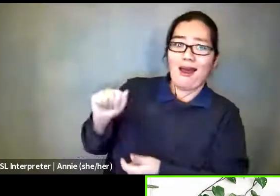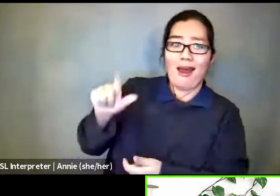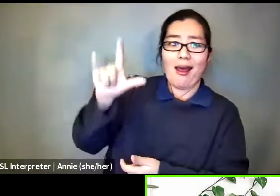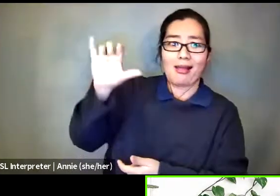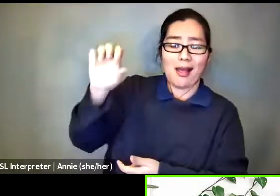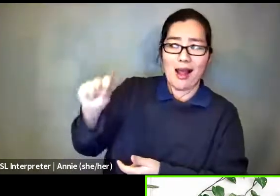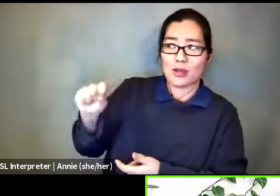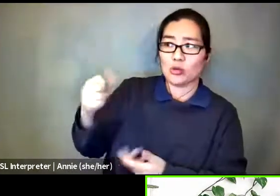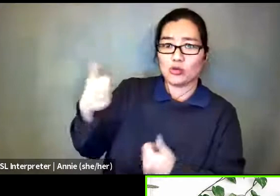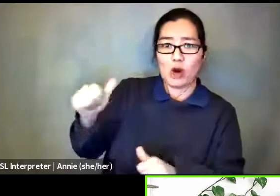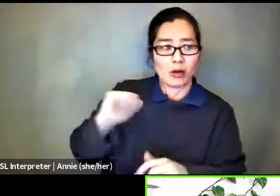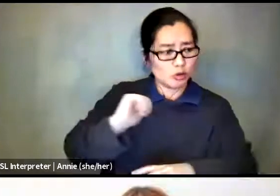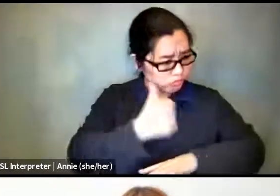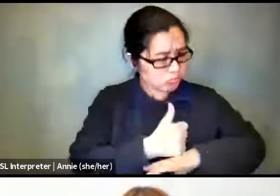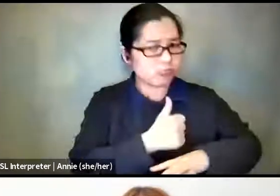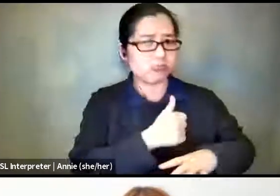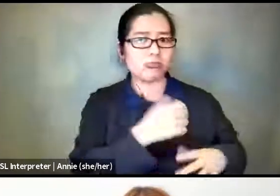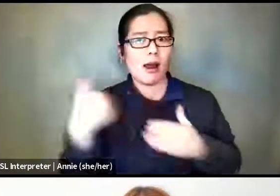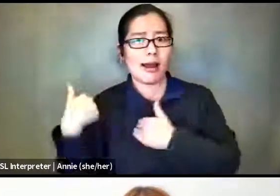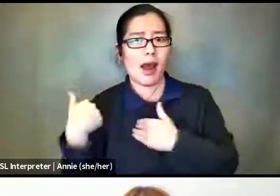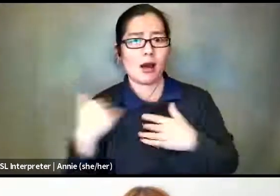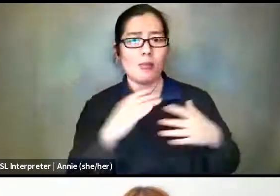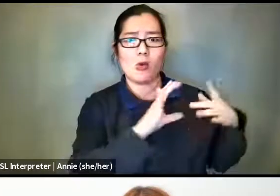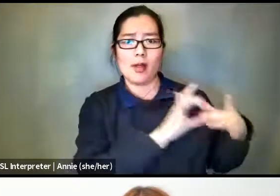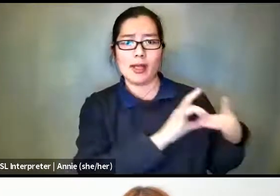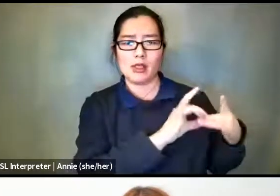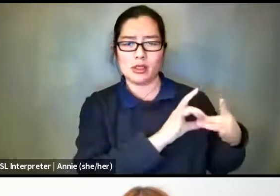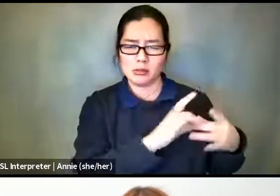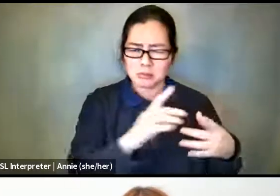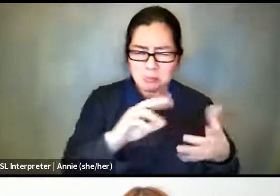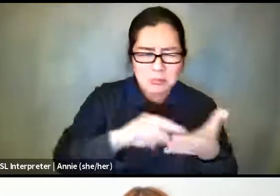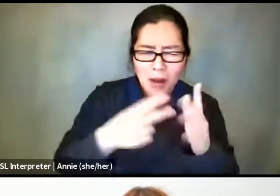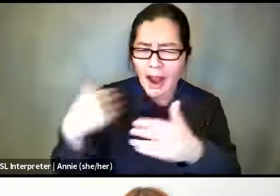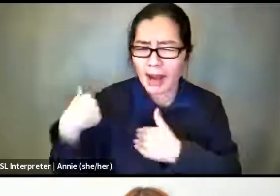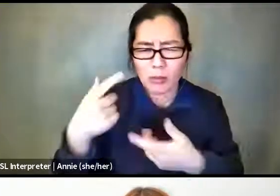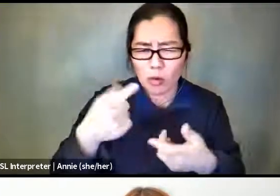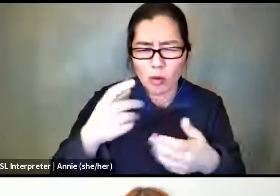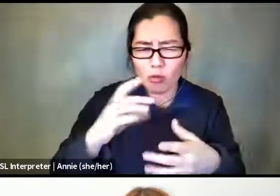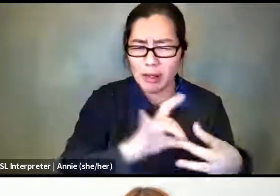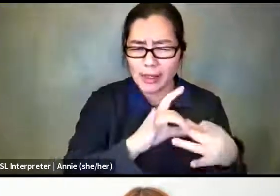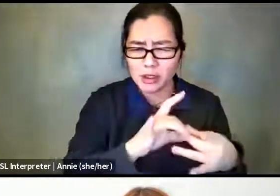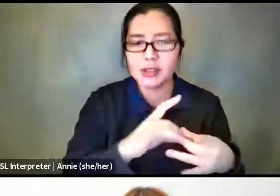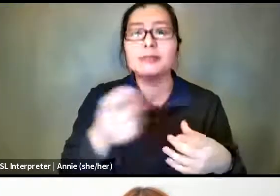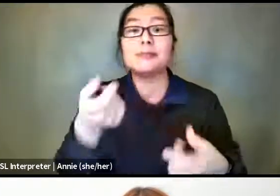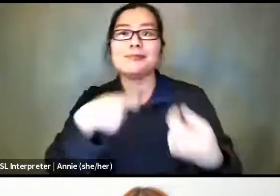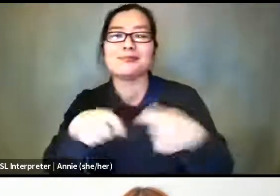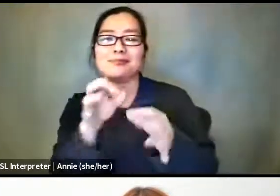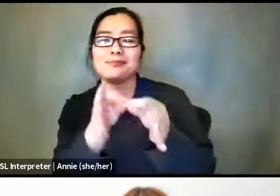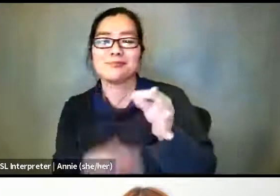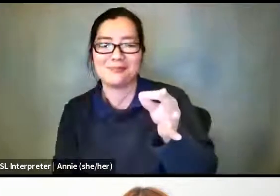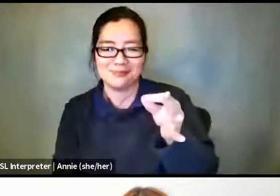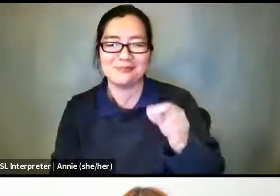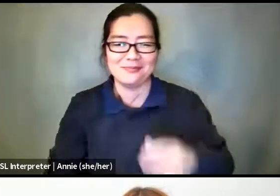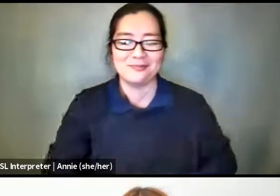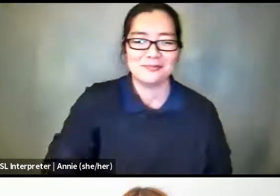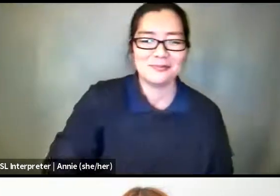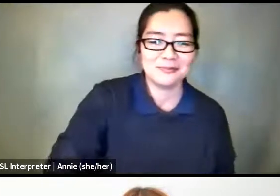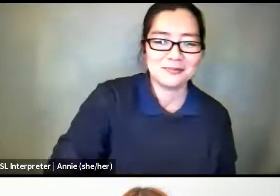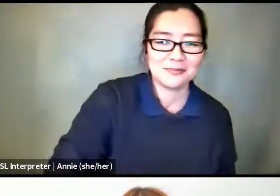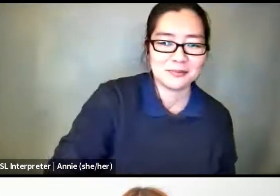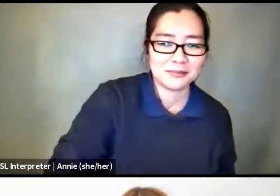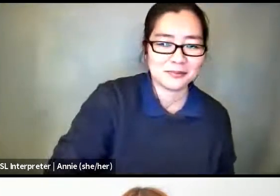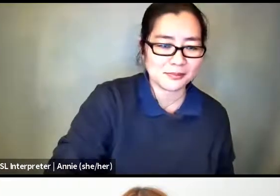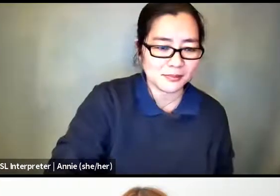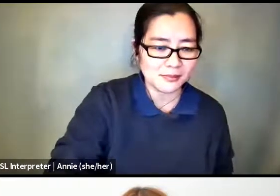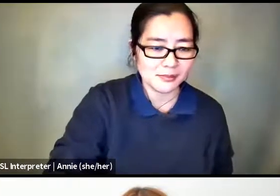accountable relationships. So what do I mean by accountable relationship? I'll say one word about this. And accountable relationships, really, it